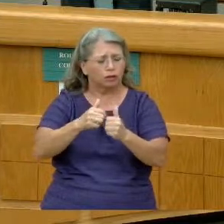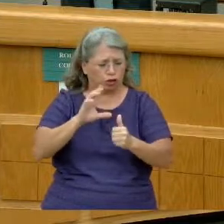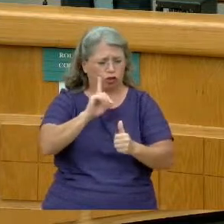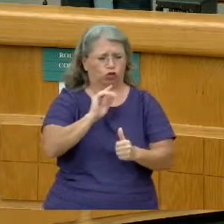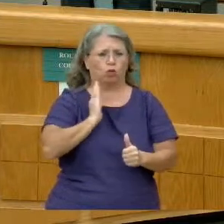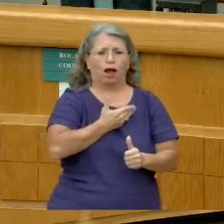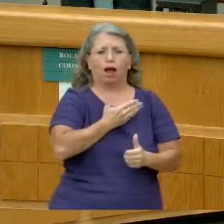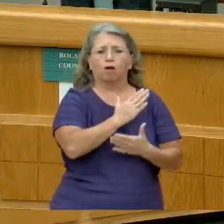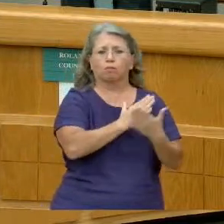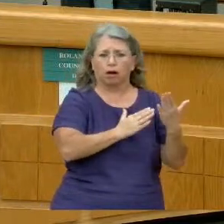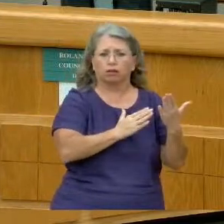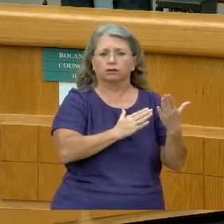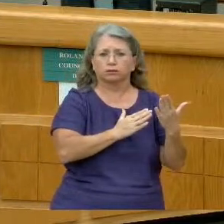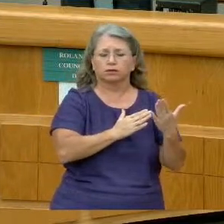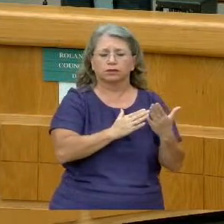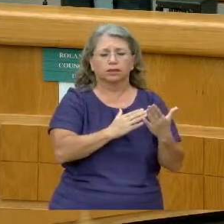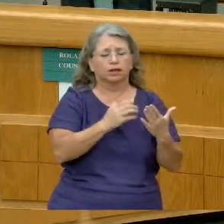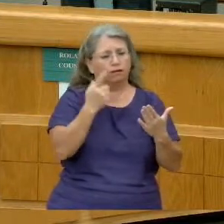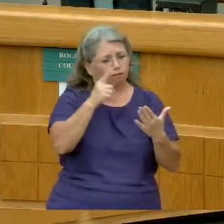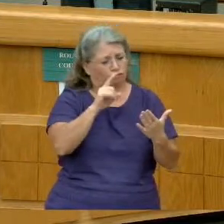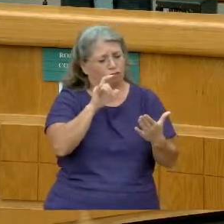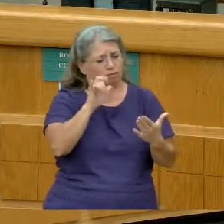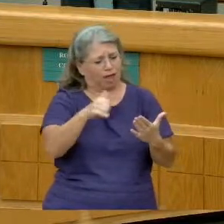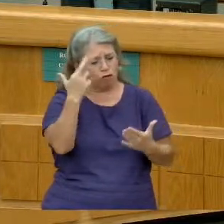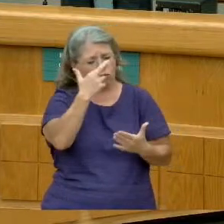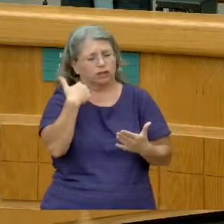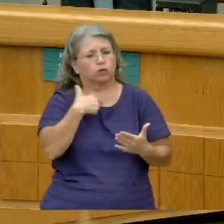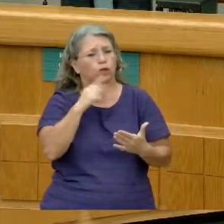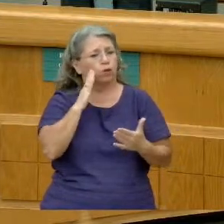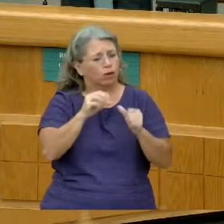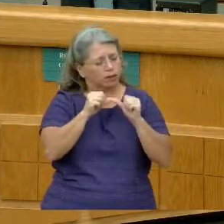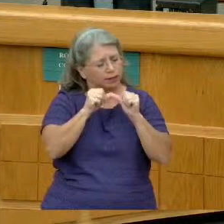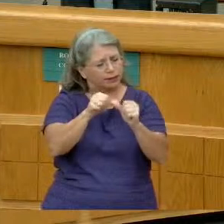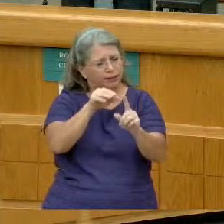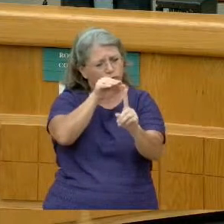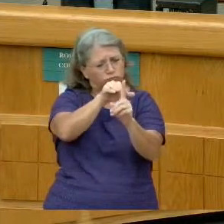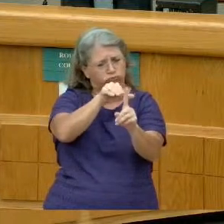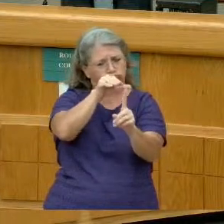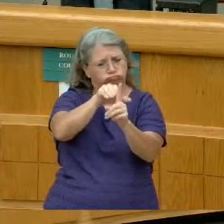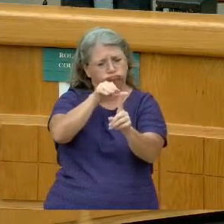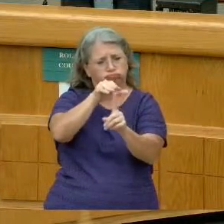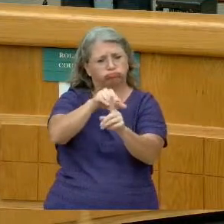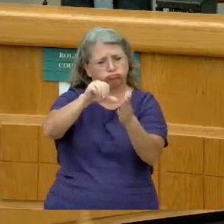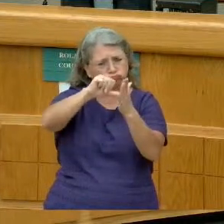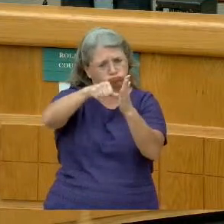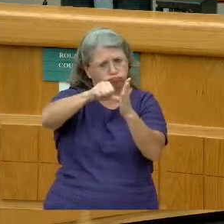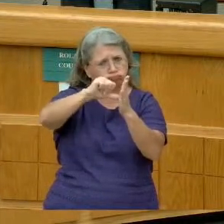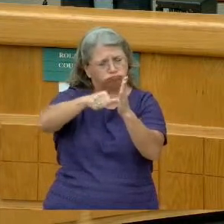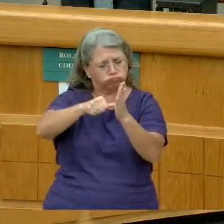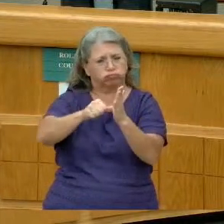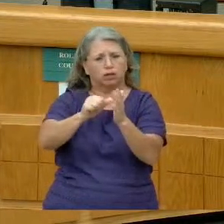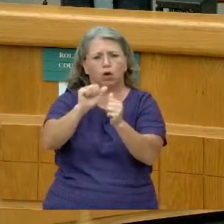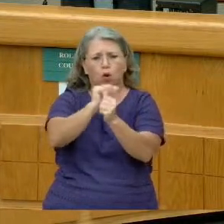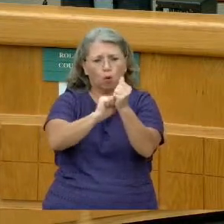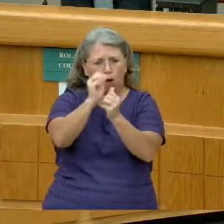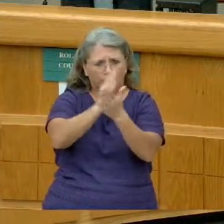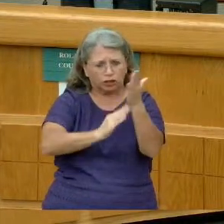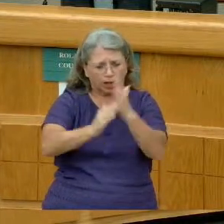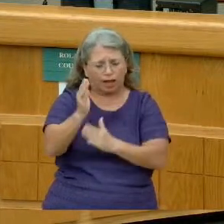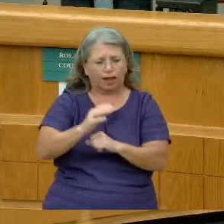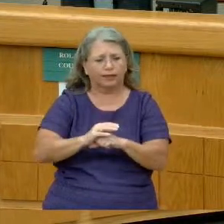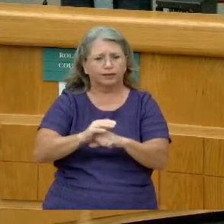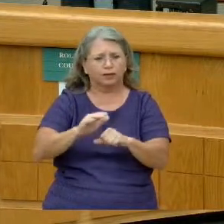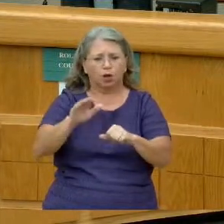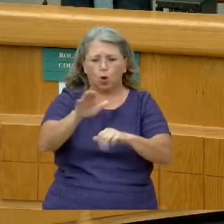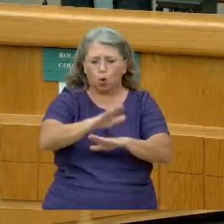note, we will continue to remind you of the importance of washing your hands and wiping down frequently touched surfaces where you